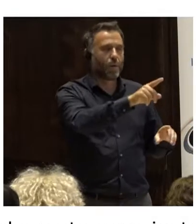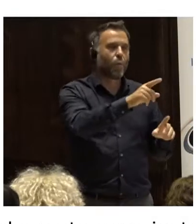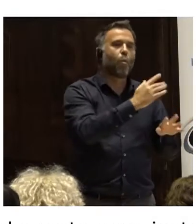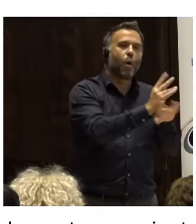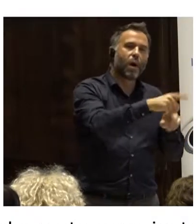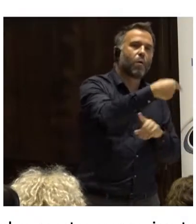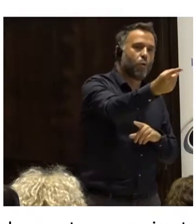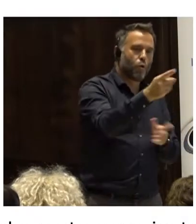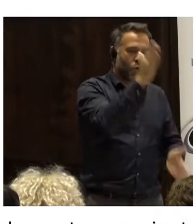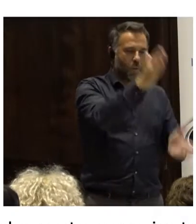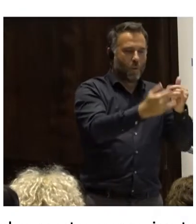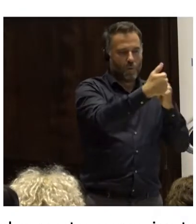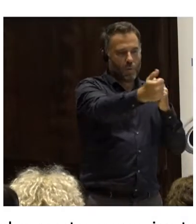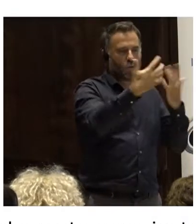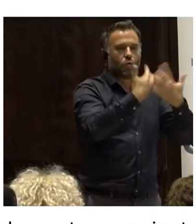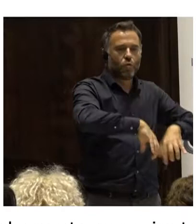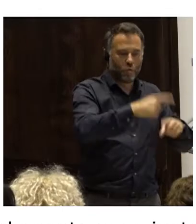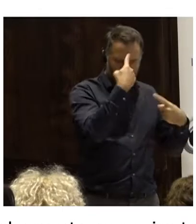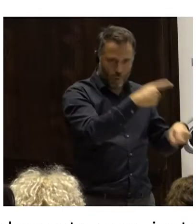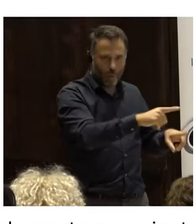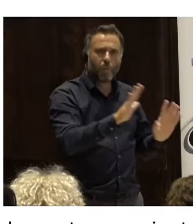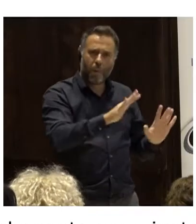and a variety of play activities.